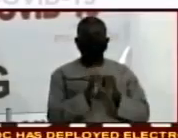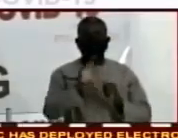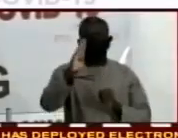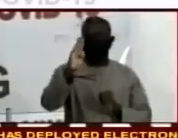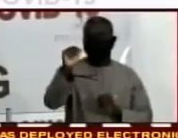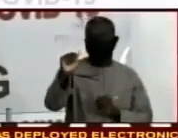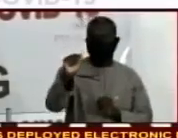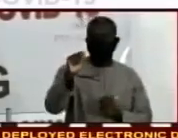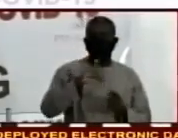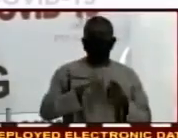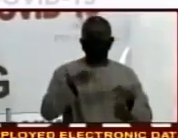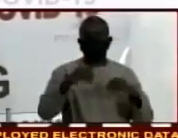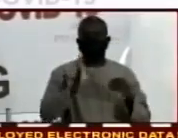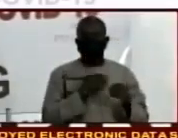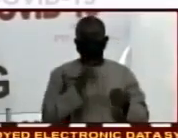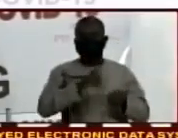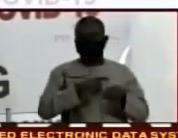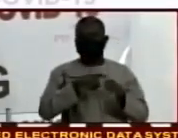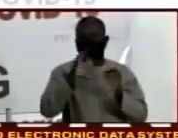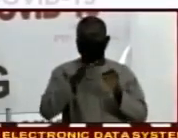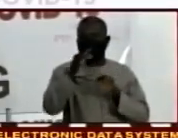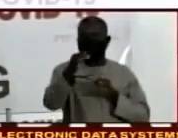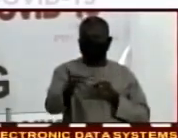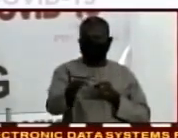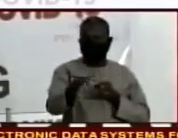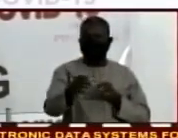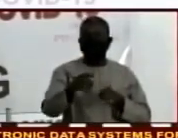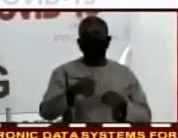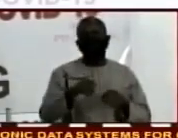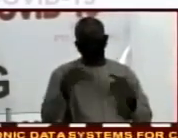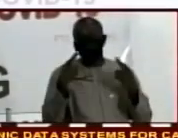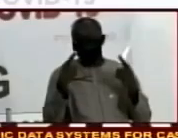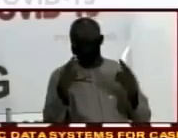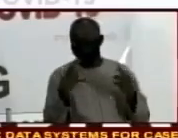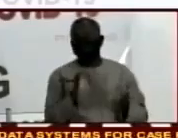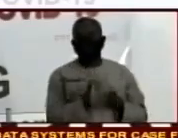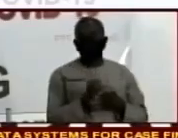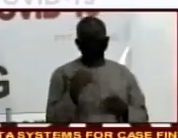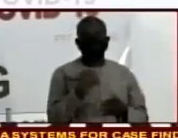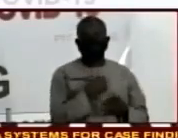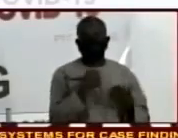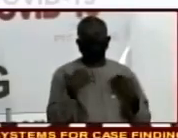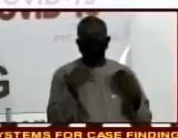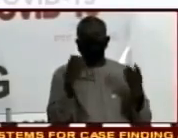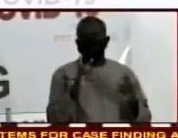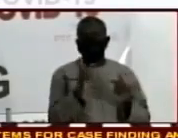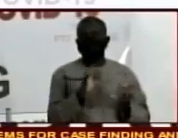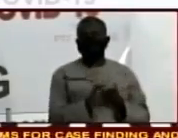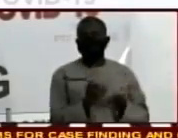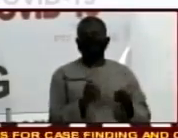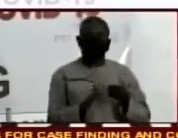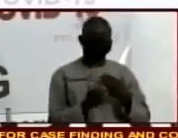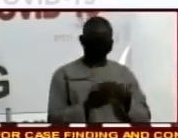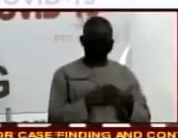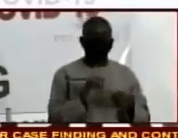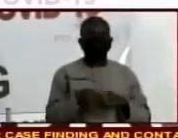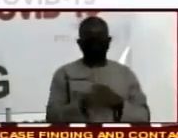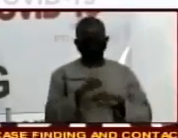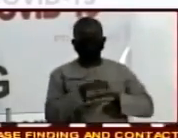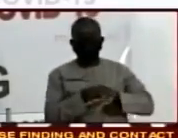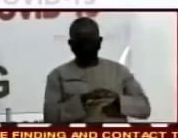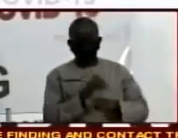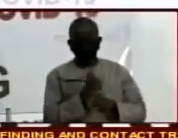can give us a small extension of time. So hopefully, because we know there are just so many people in London who want to come back, and just